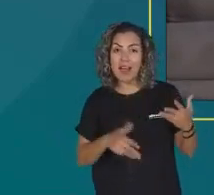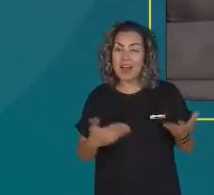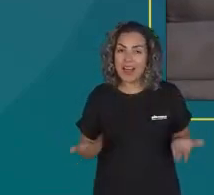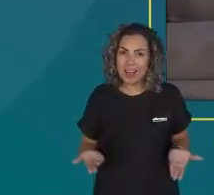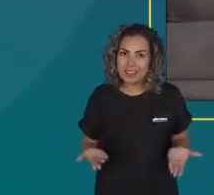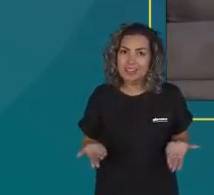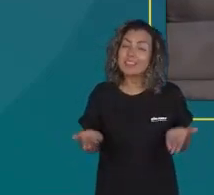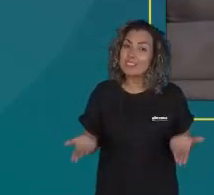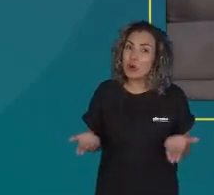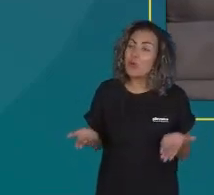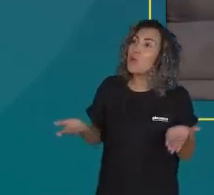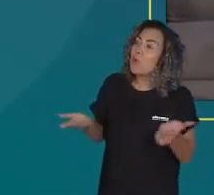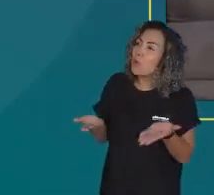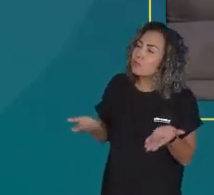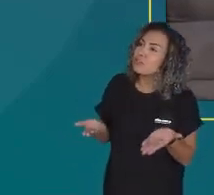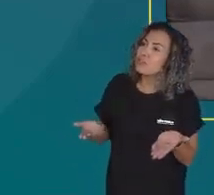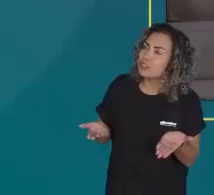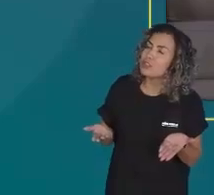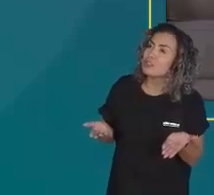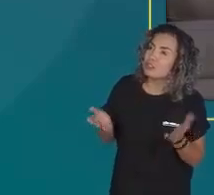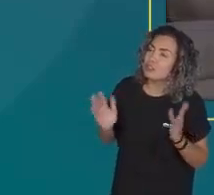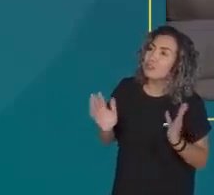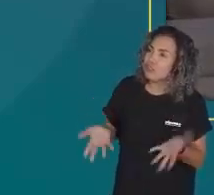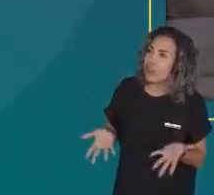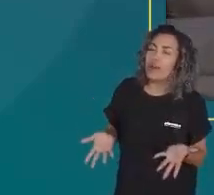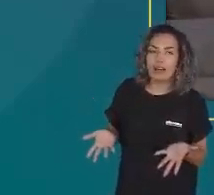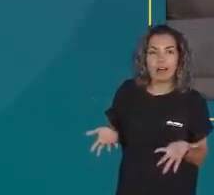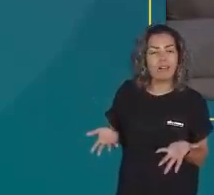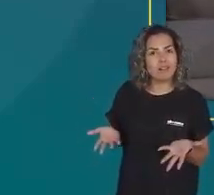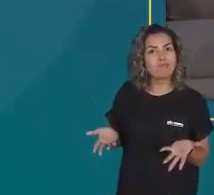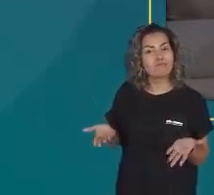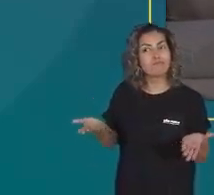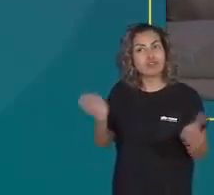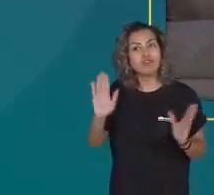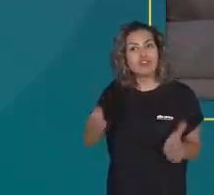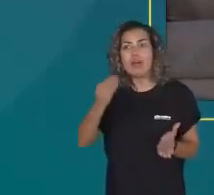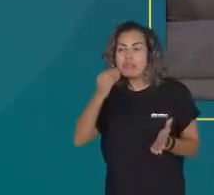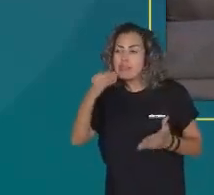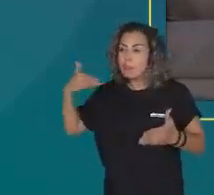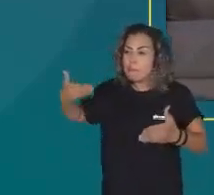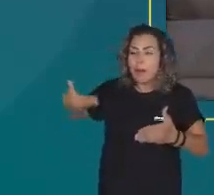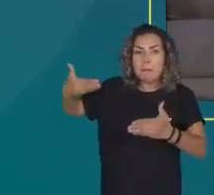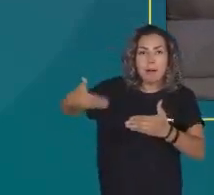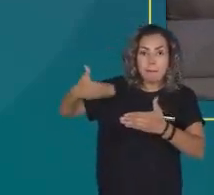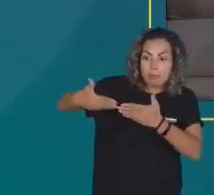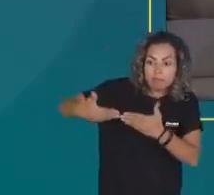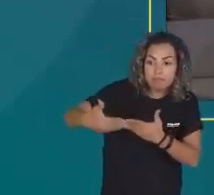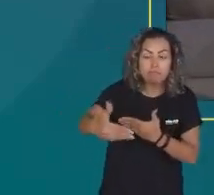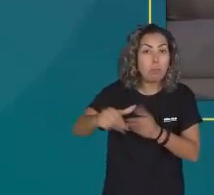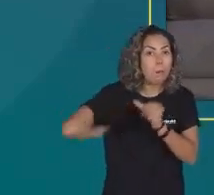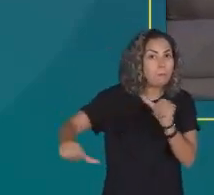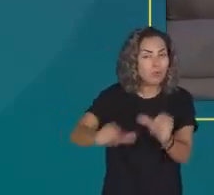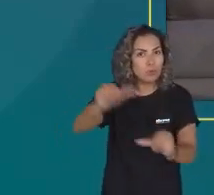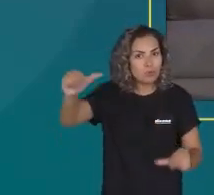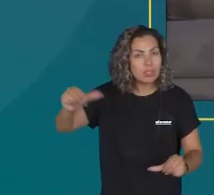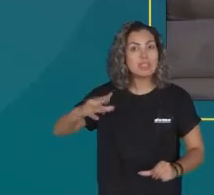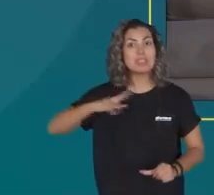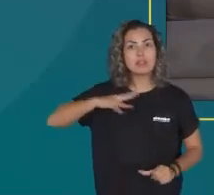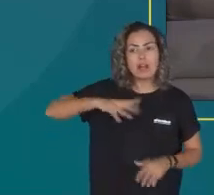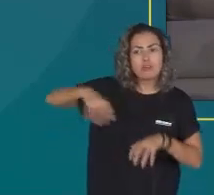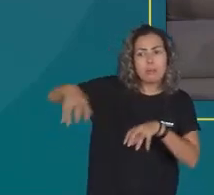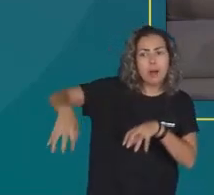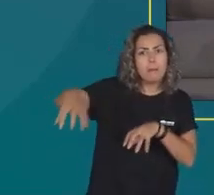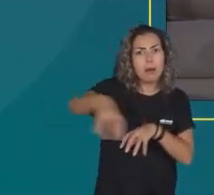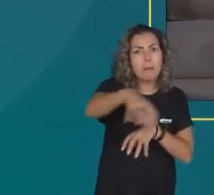generation restoration project, which is supporting 25 cities in the very concrete pilot